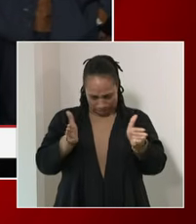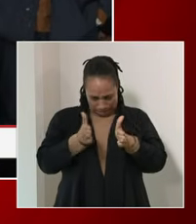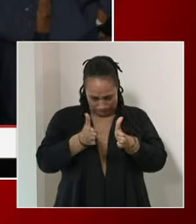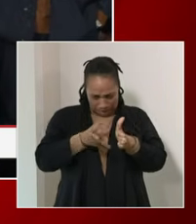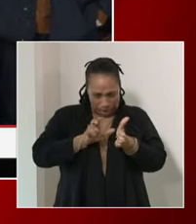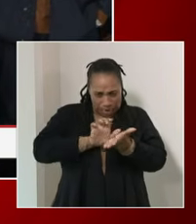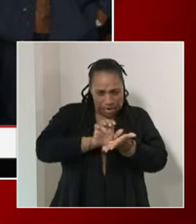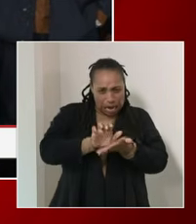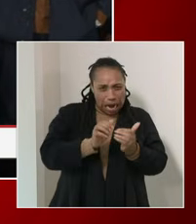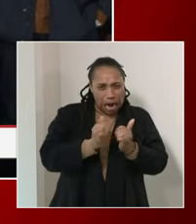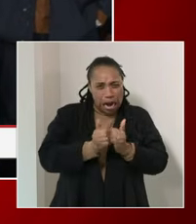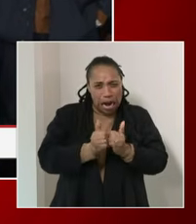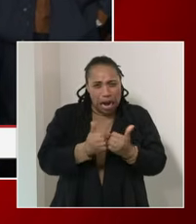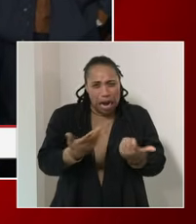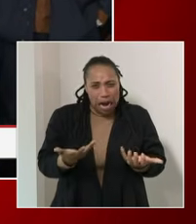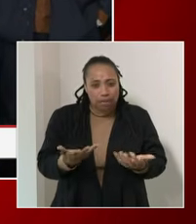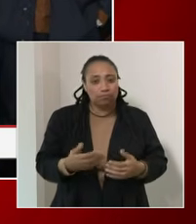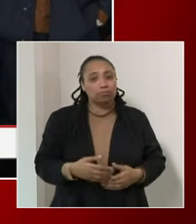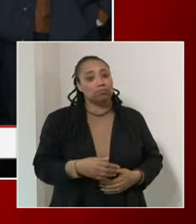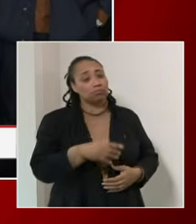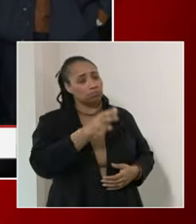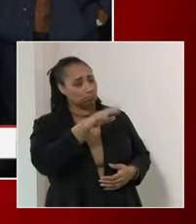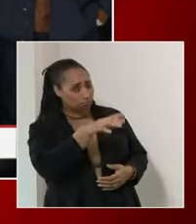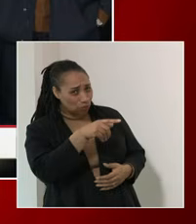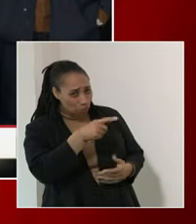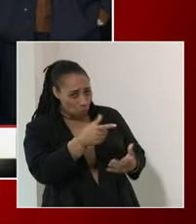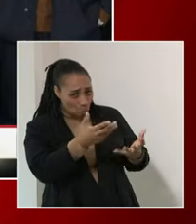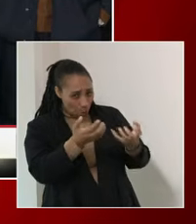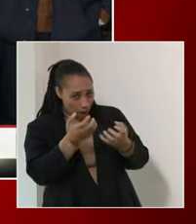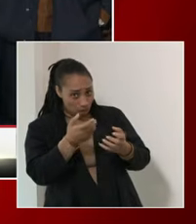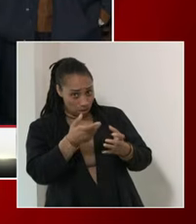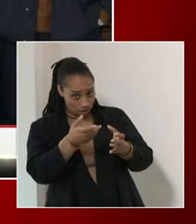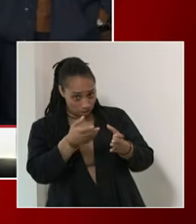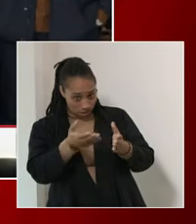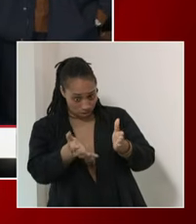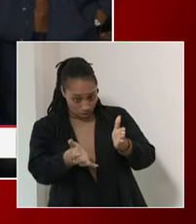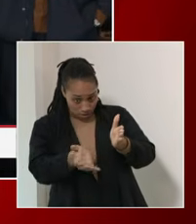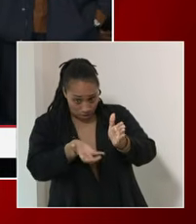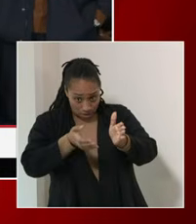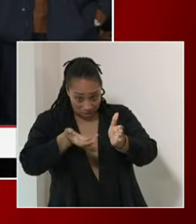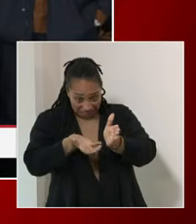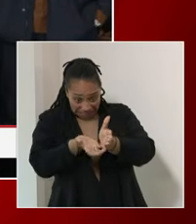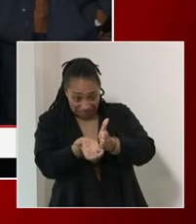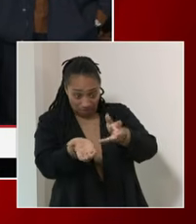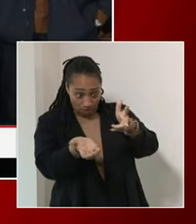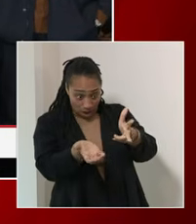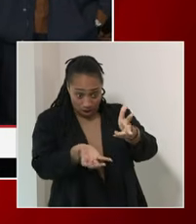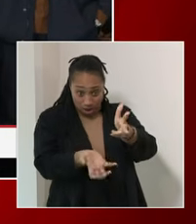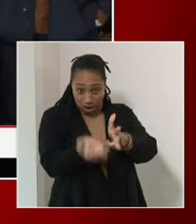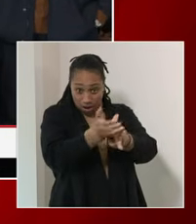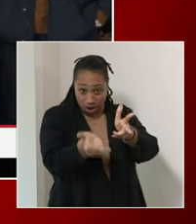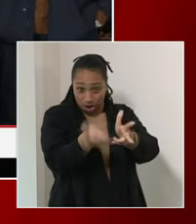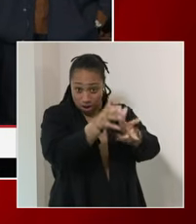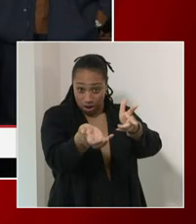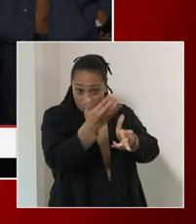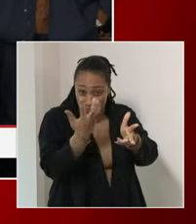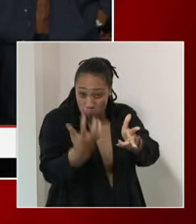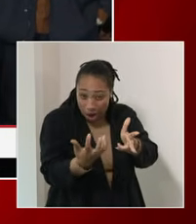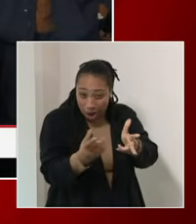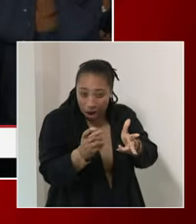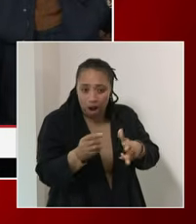No, I'm just saying, like, I know personally and everybody else, you're driving down some of these smaller neighborhood roads that are super narrow,